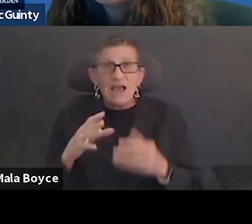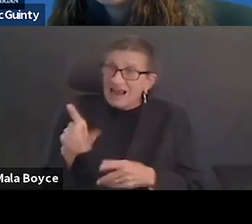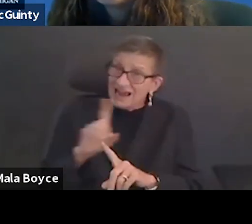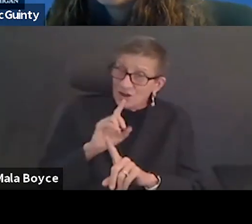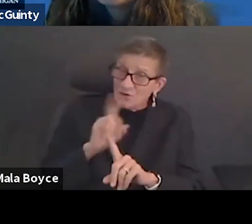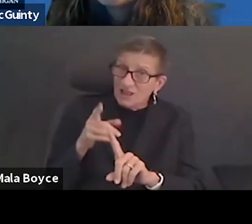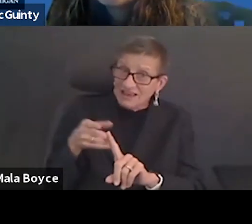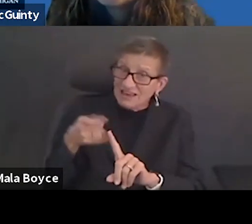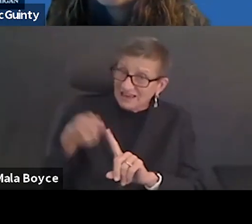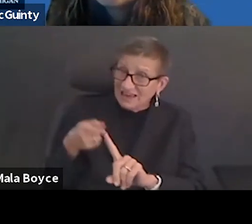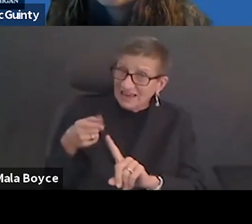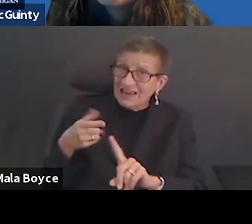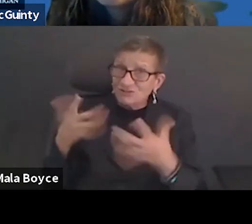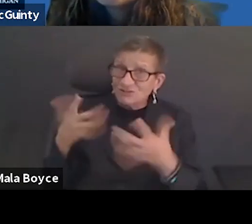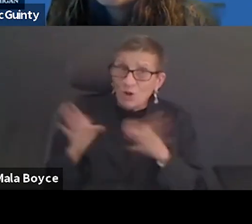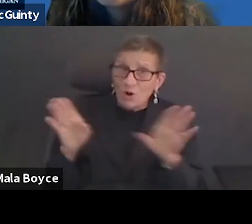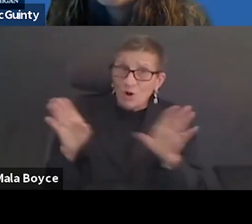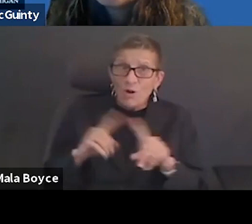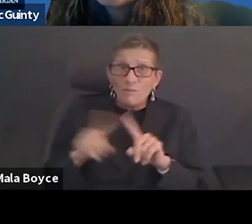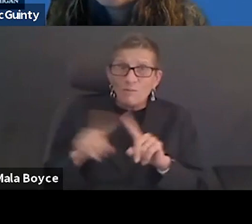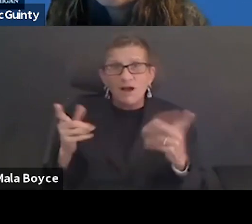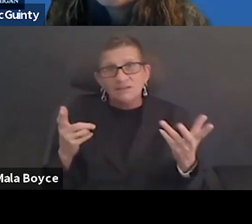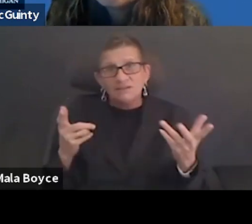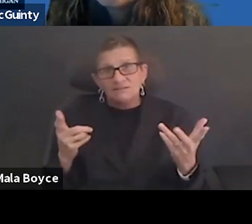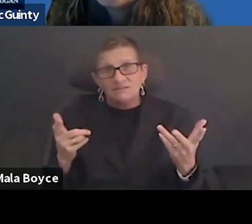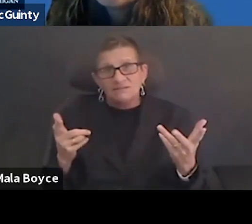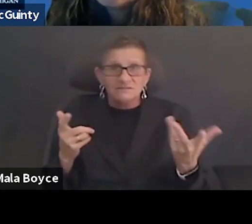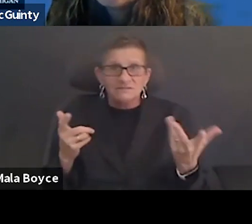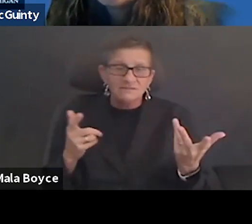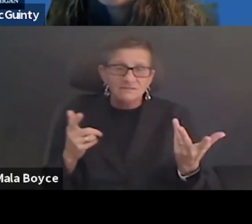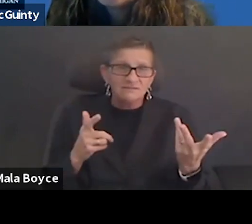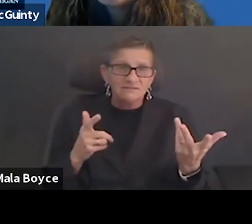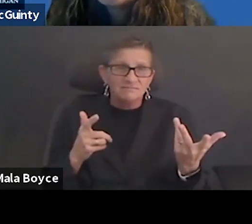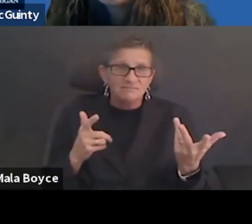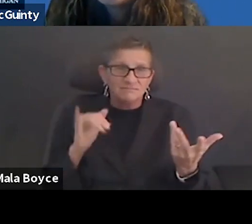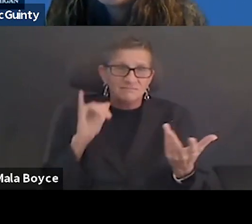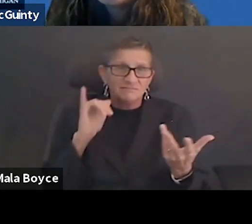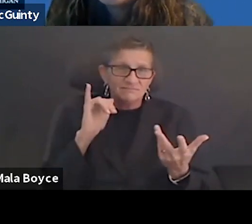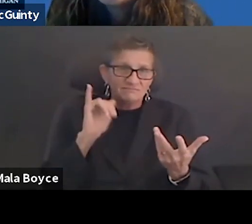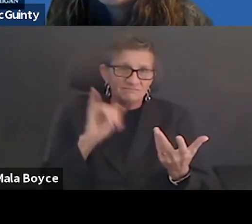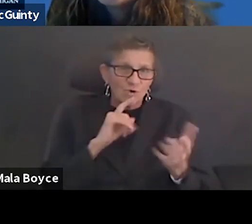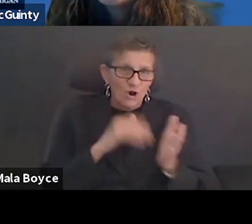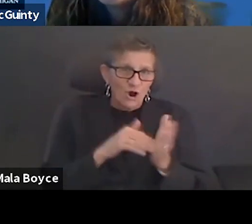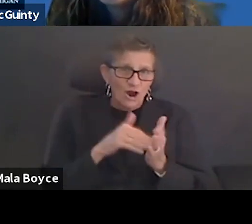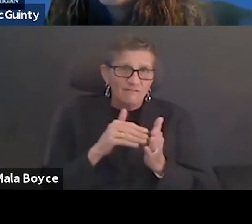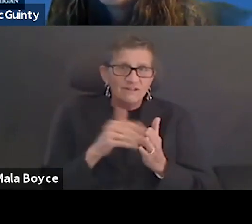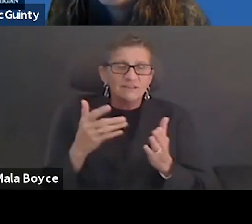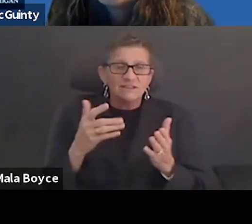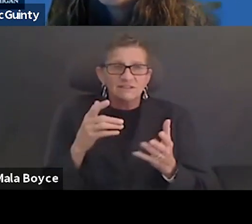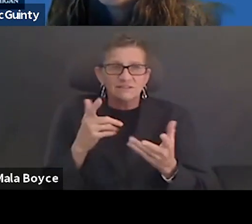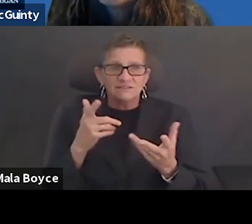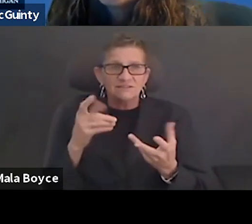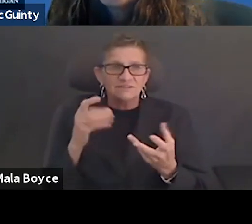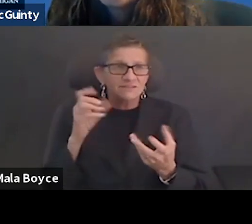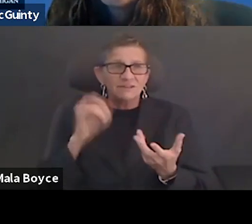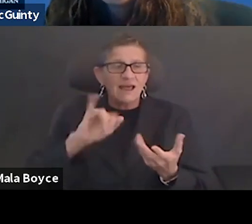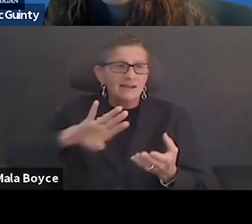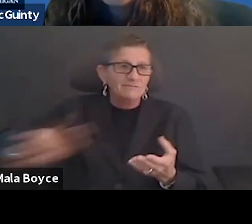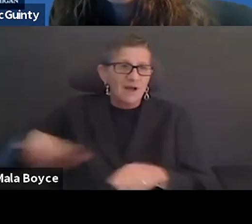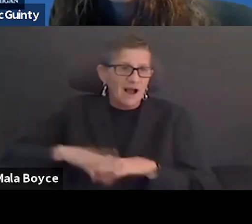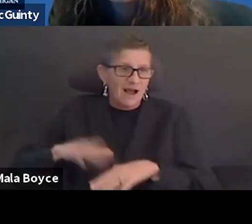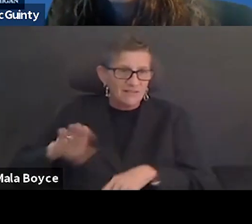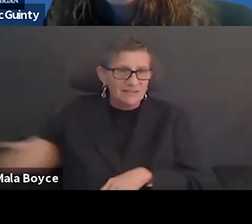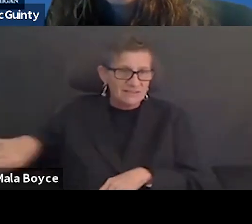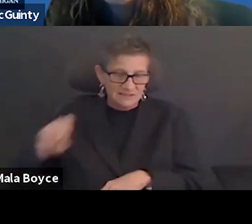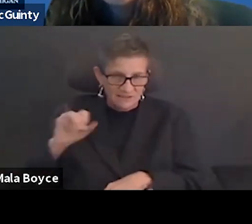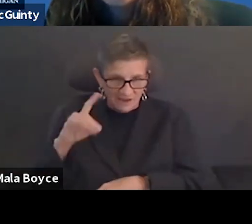that oftentimes is pushed to the corner, I feel as if as a student. So that's where I come from. Thank you. And I will plug this at the